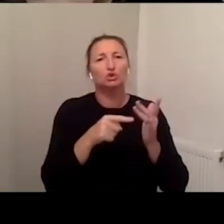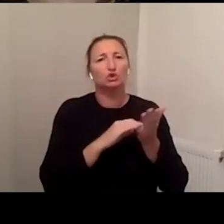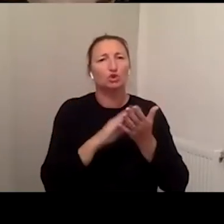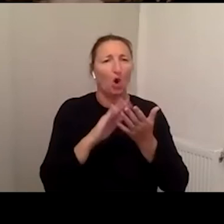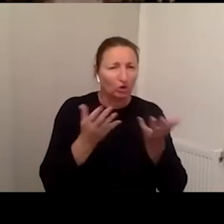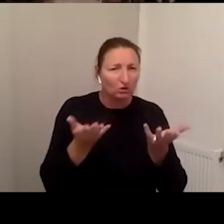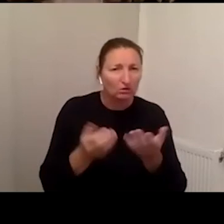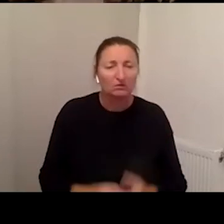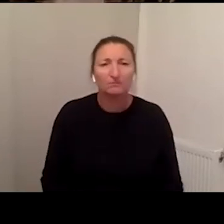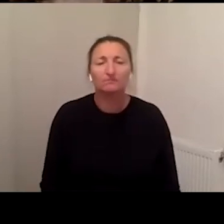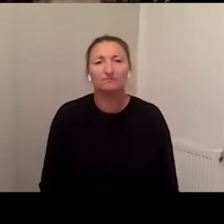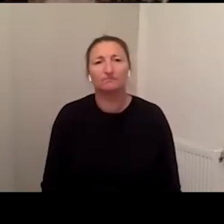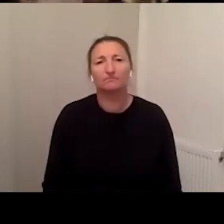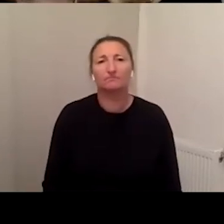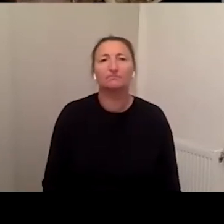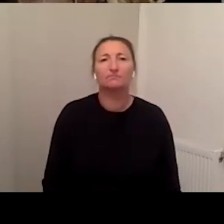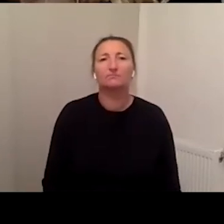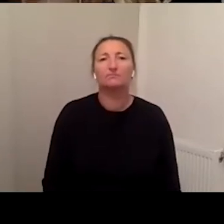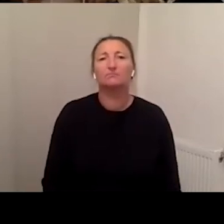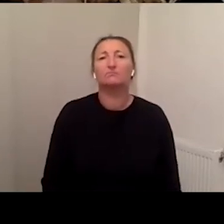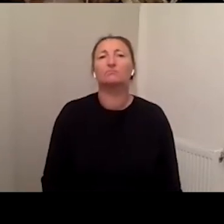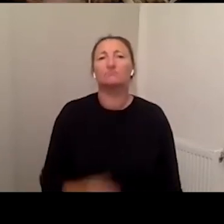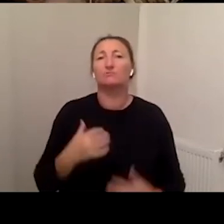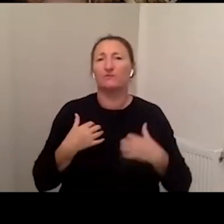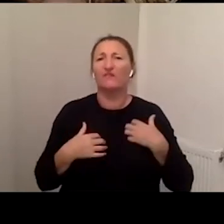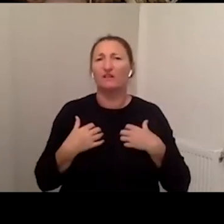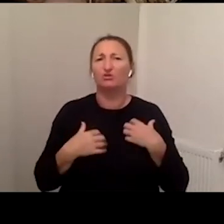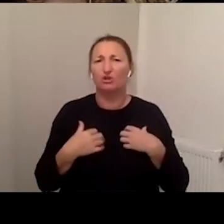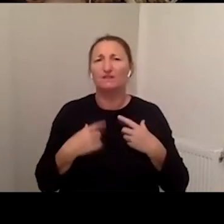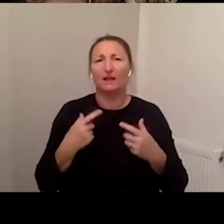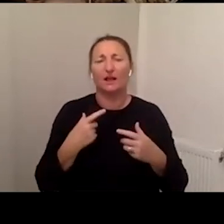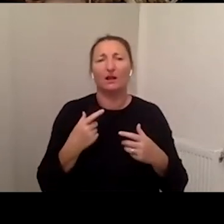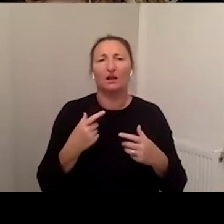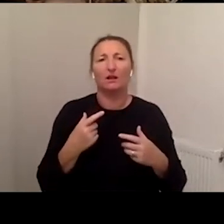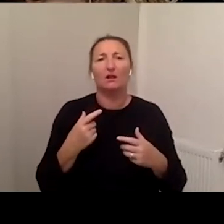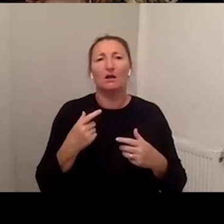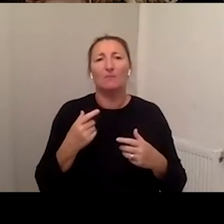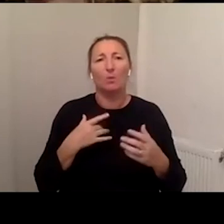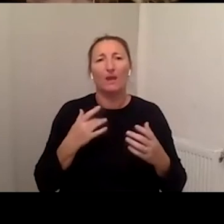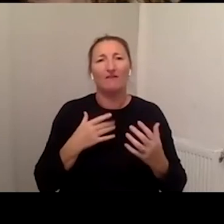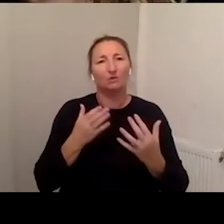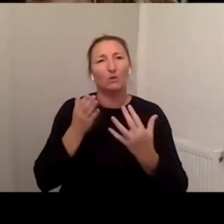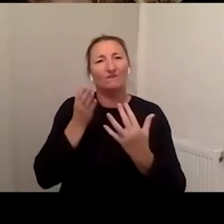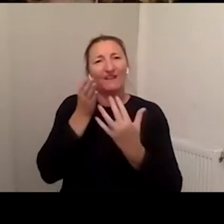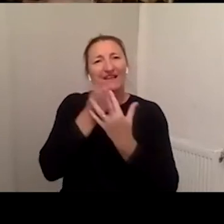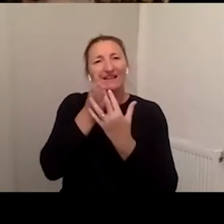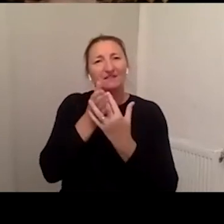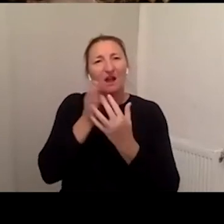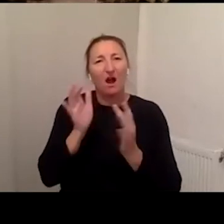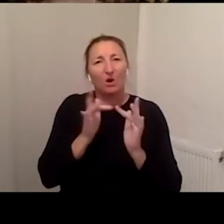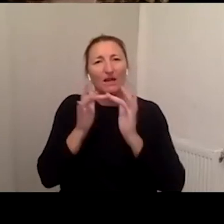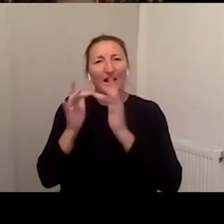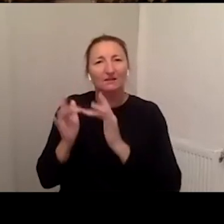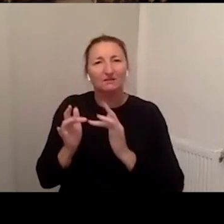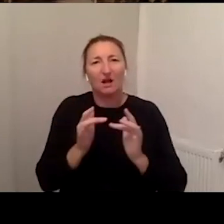but go on. Yeah. No, just one interesting point, and I know we speak here about in Ireland, but we've interconnectors. And we've got this argument about, well